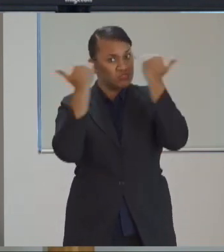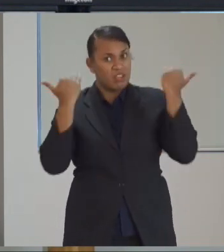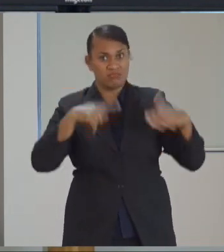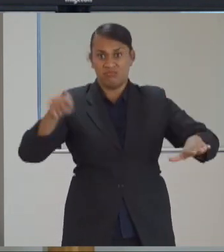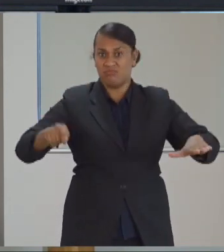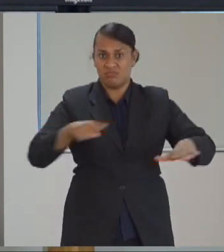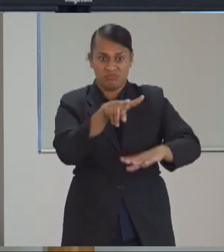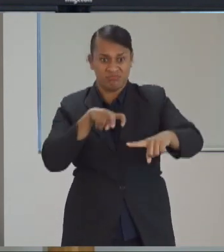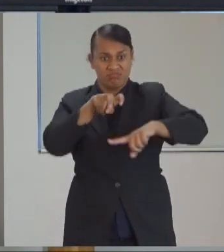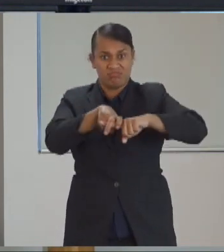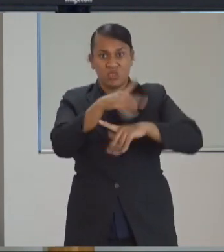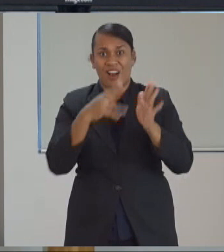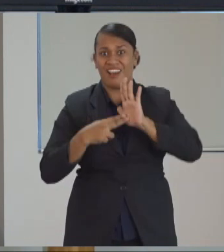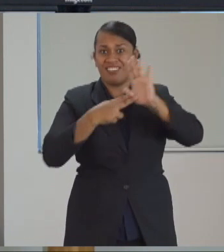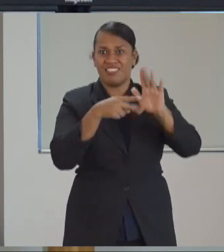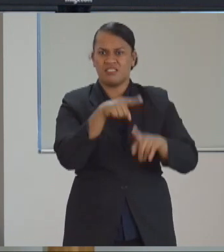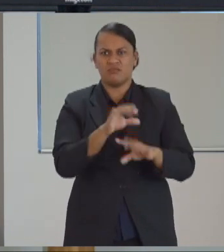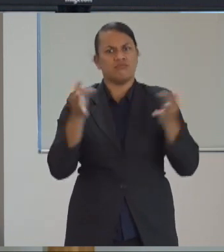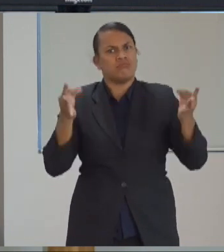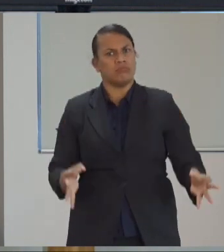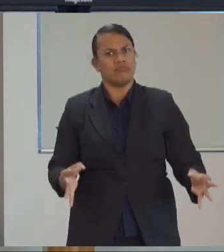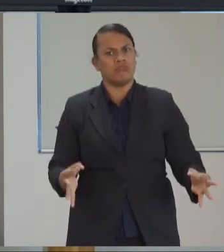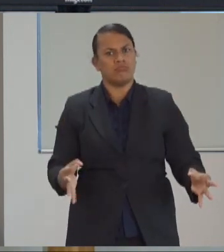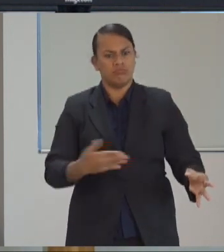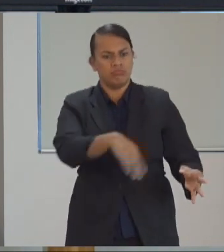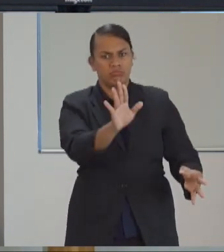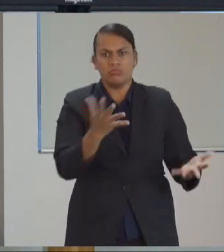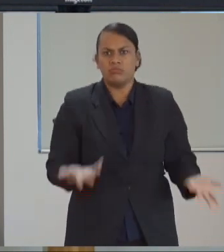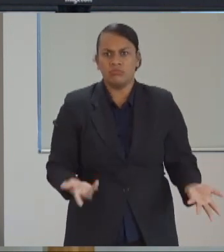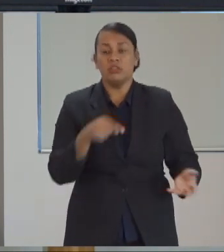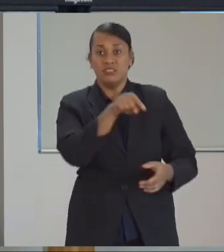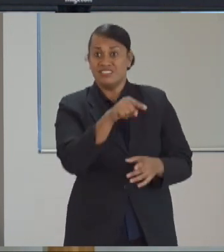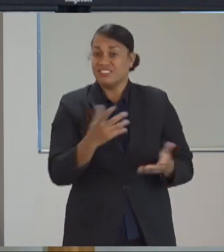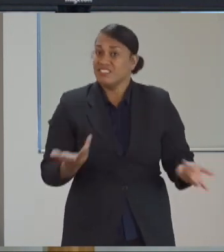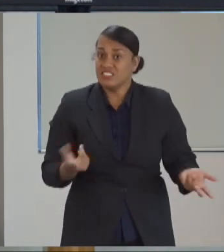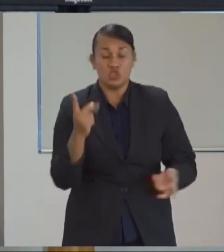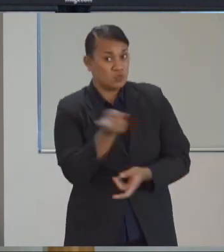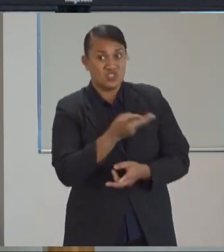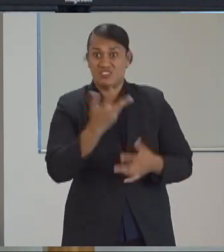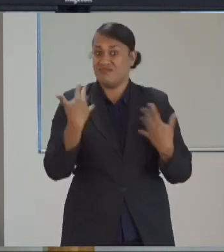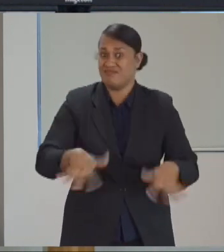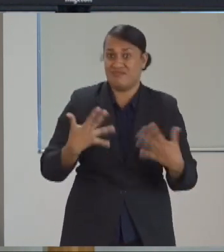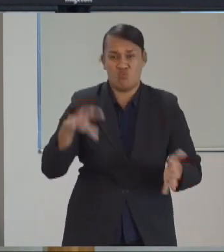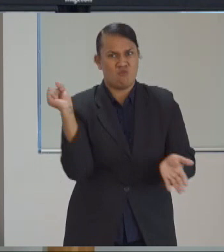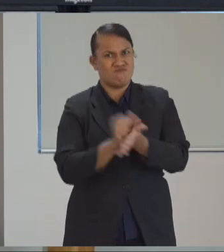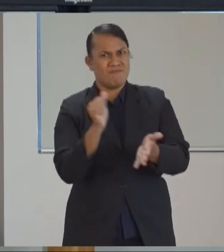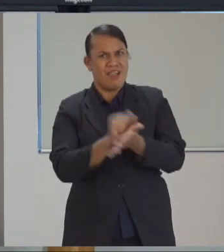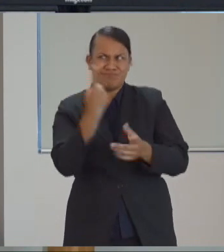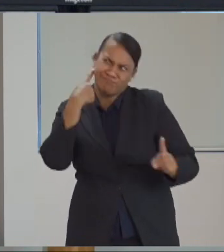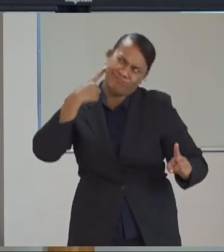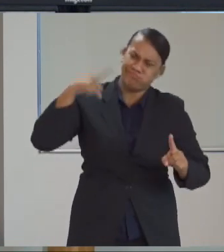has taken this ruling, which is fundamentally a huge departure, both from practice and indeed the application of the